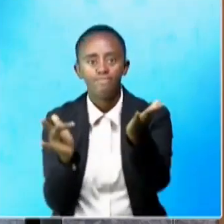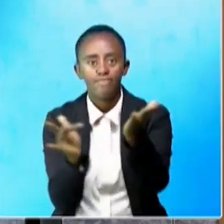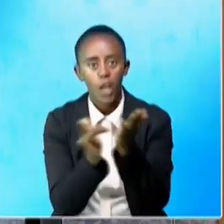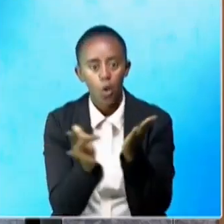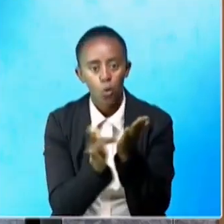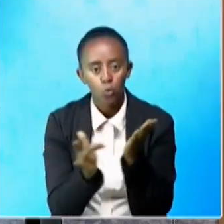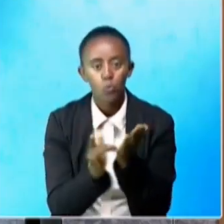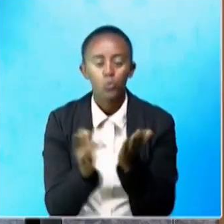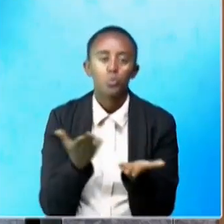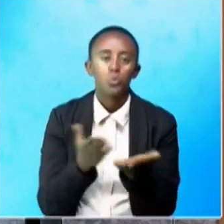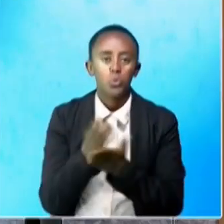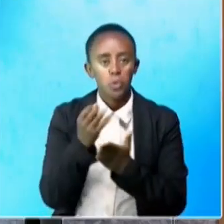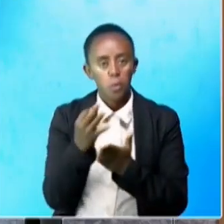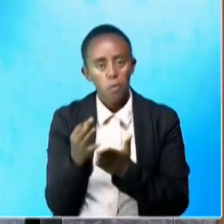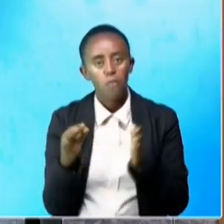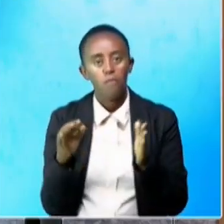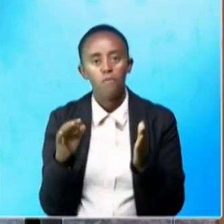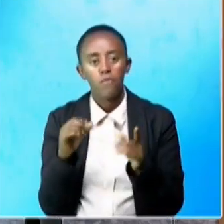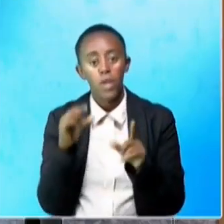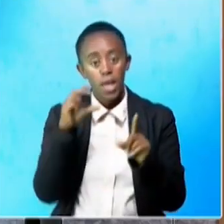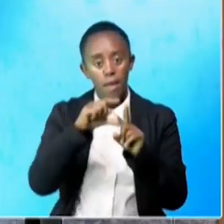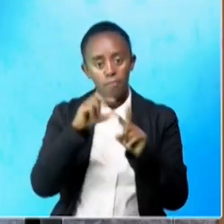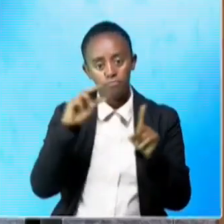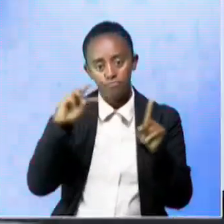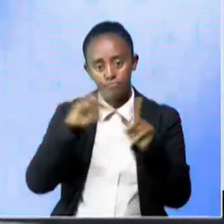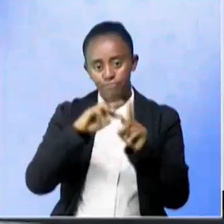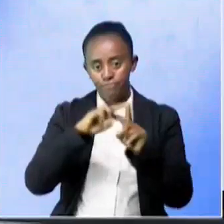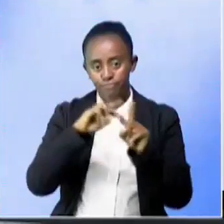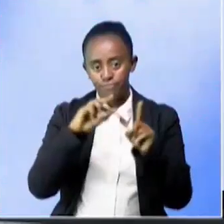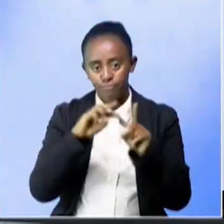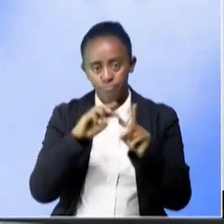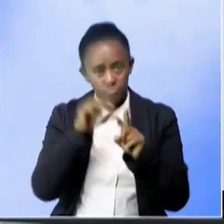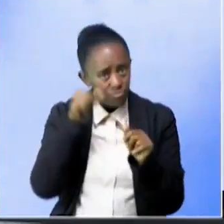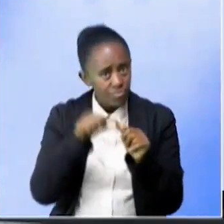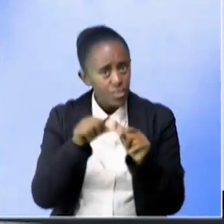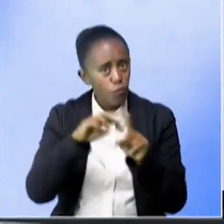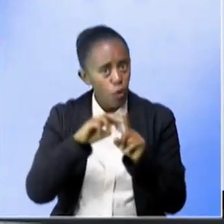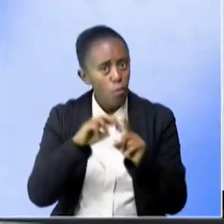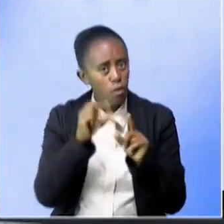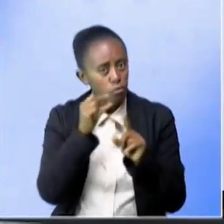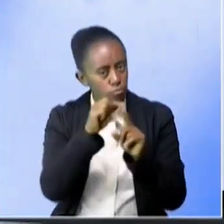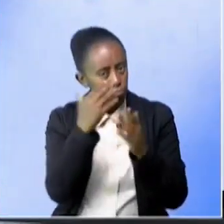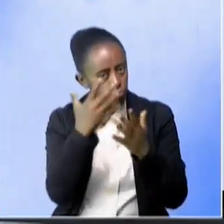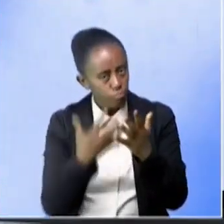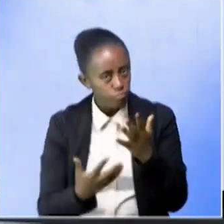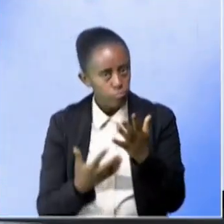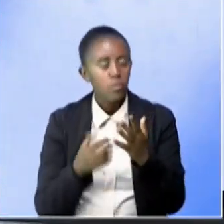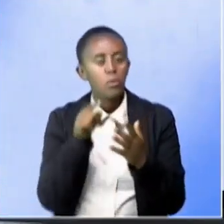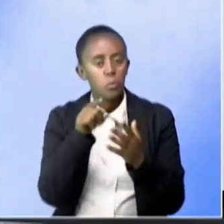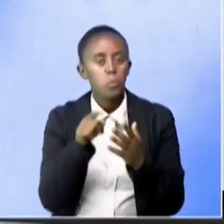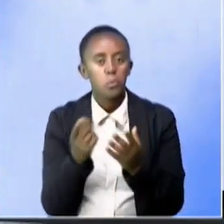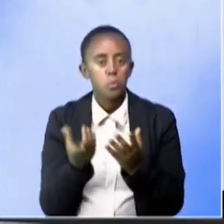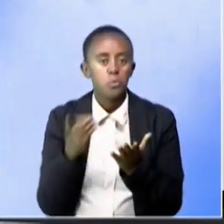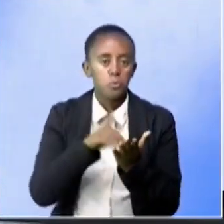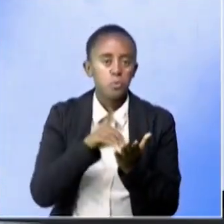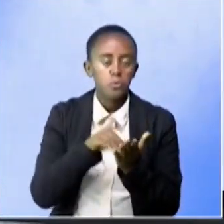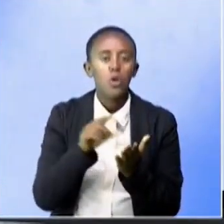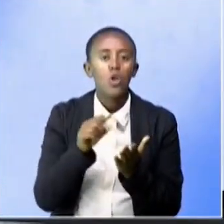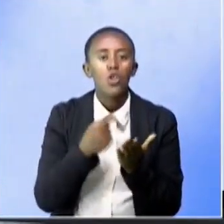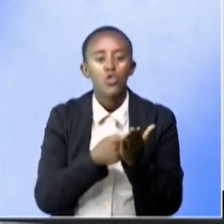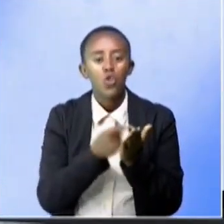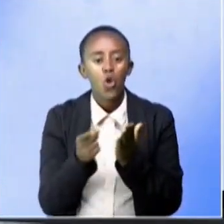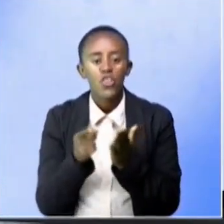the vocabularies that are related to this issue. You remember those vocabularies? Good. I would like to remind you those